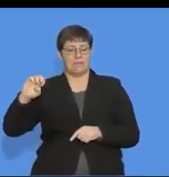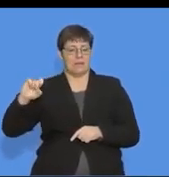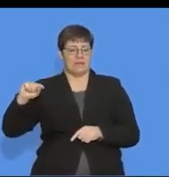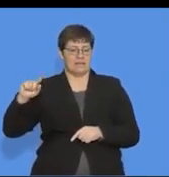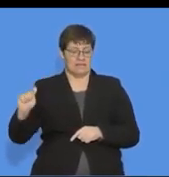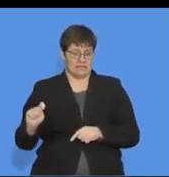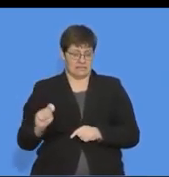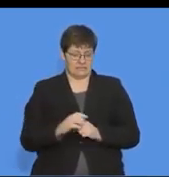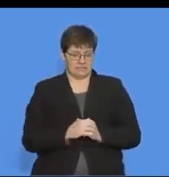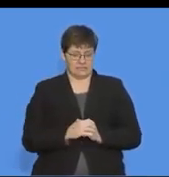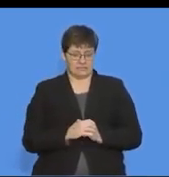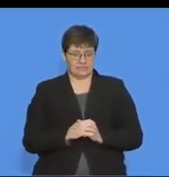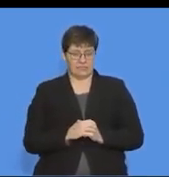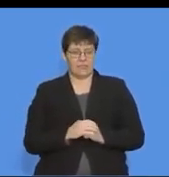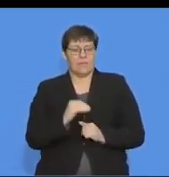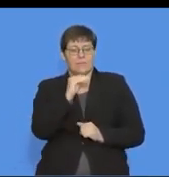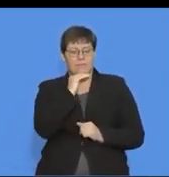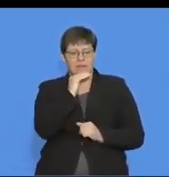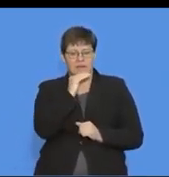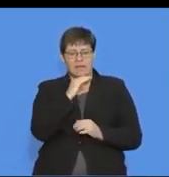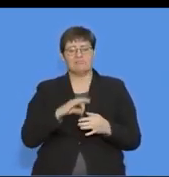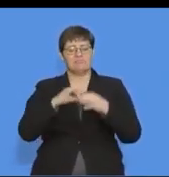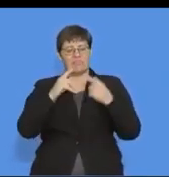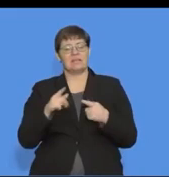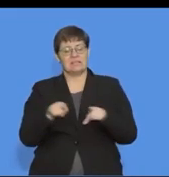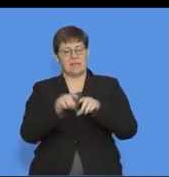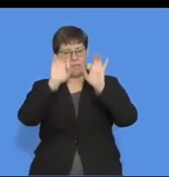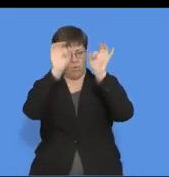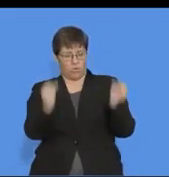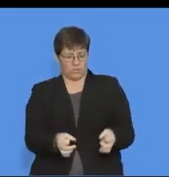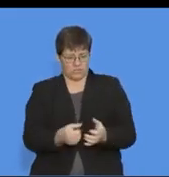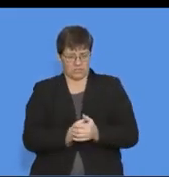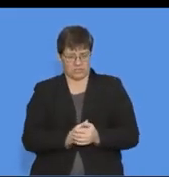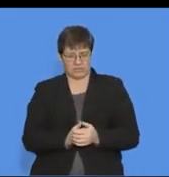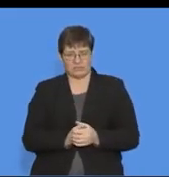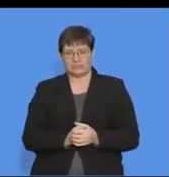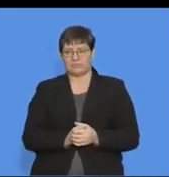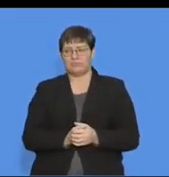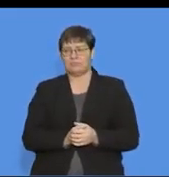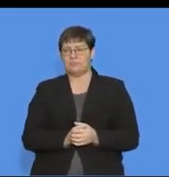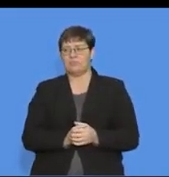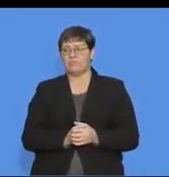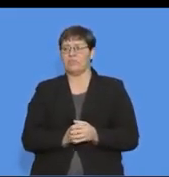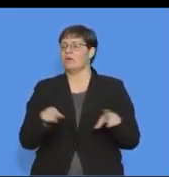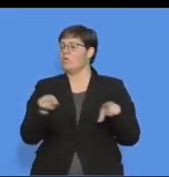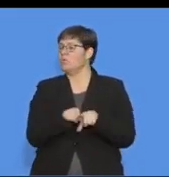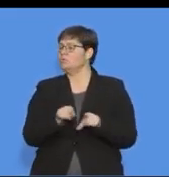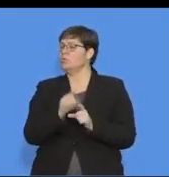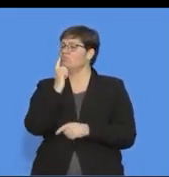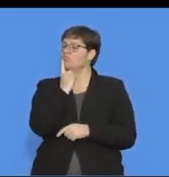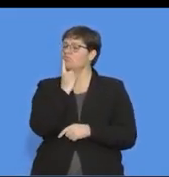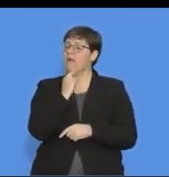Same segment, meaning they're subtended by the same chord. Some people use those terms. And then also,